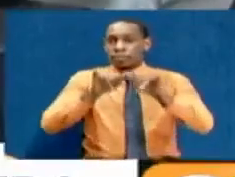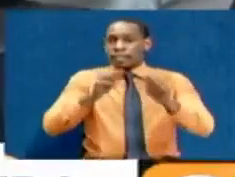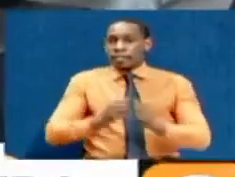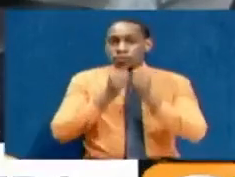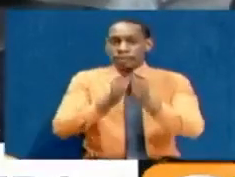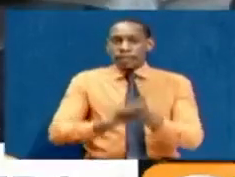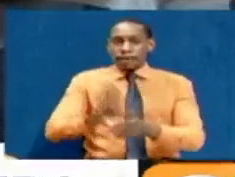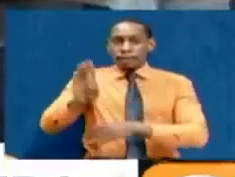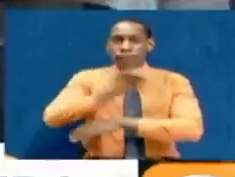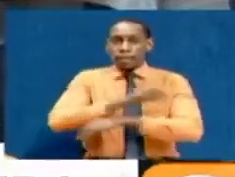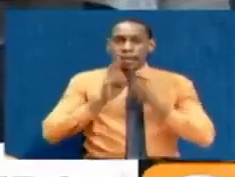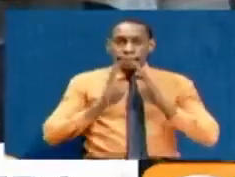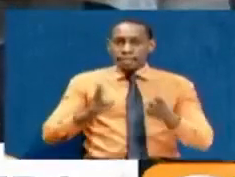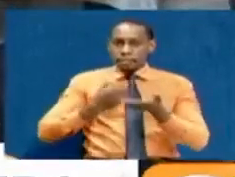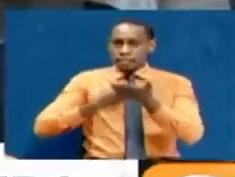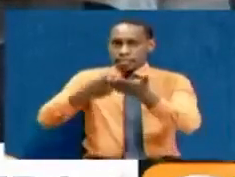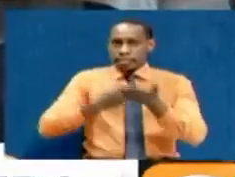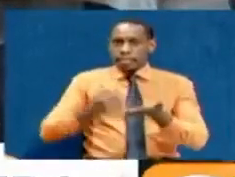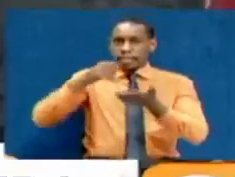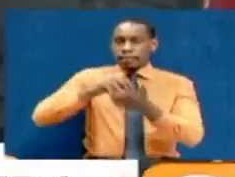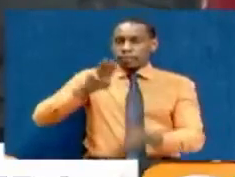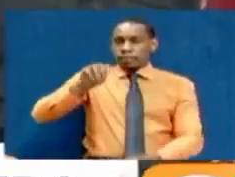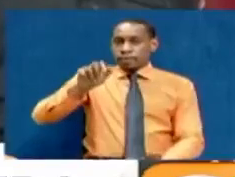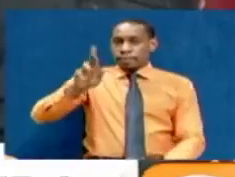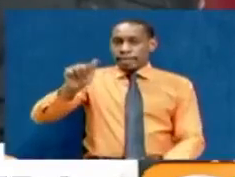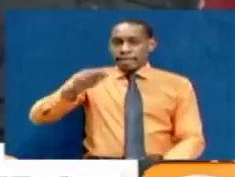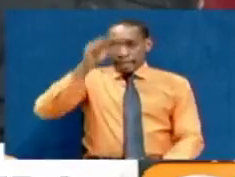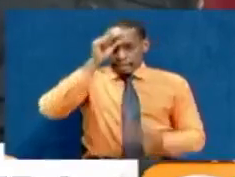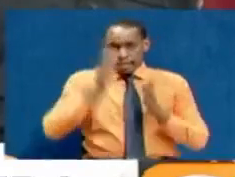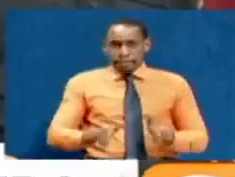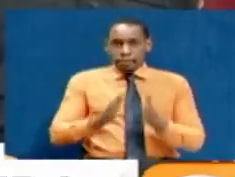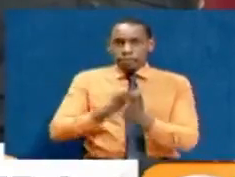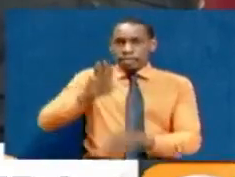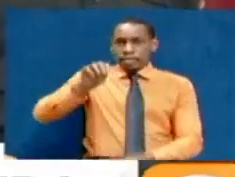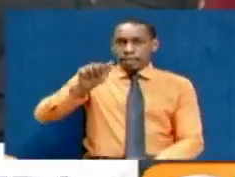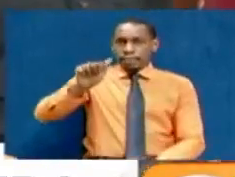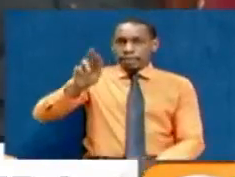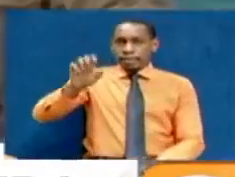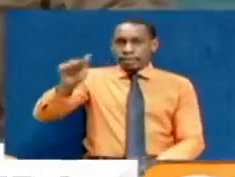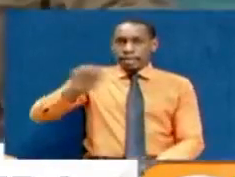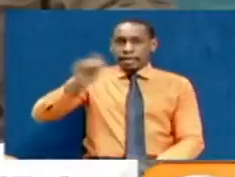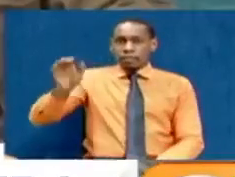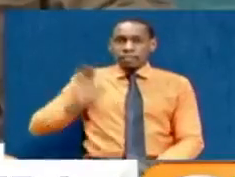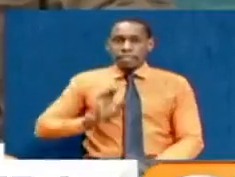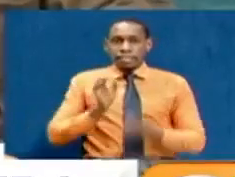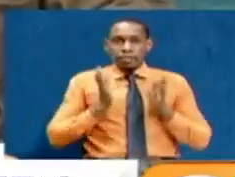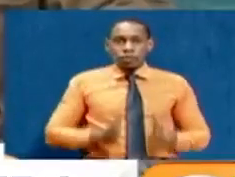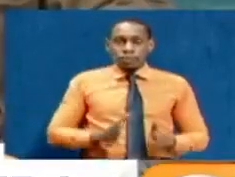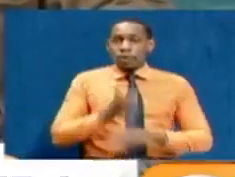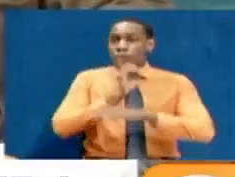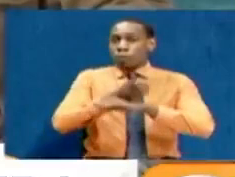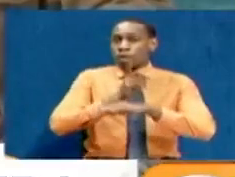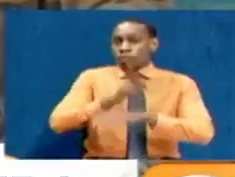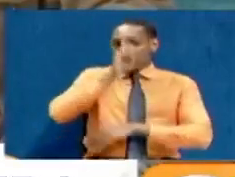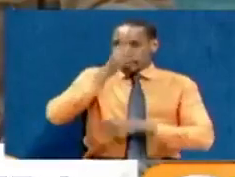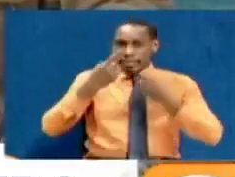In the 4-day peace talks, which were also attended by Mandera Governor Ali Roba and Mandera County Commissioner Onesmus Kiada, a stern warning